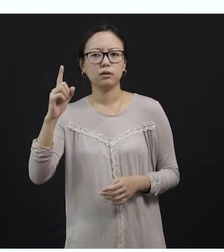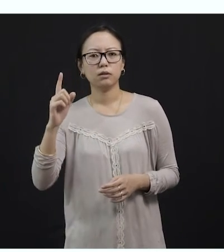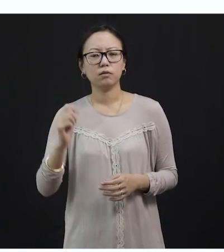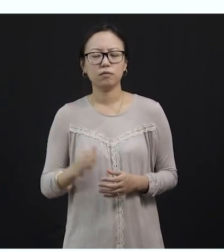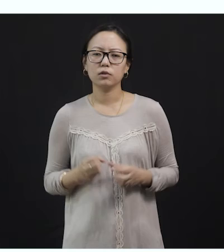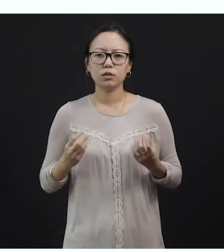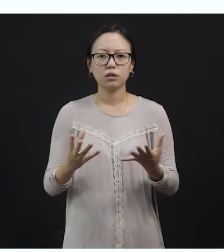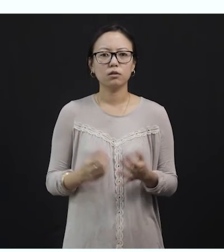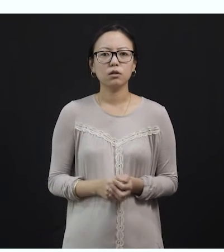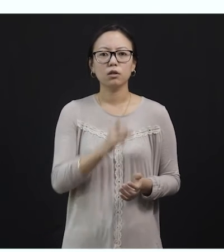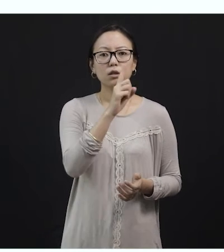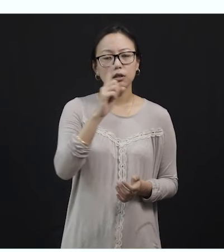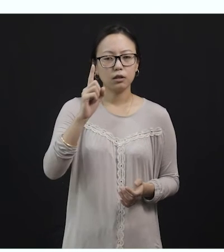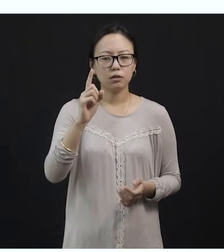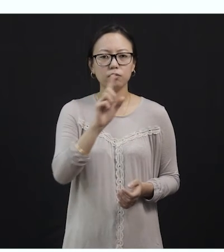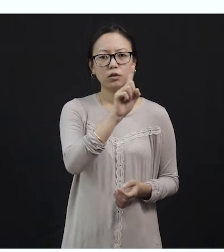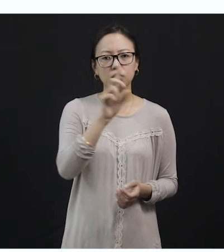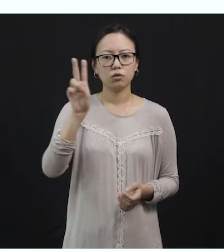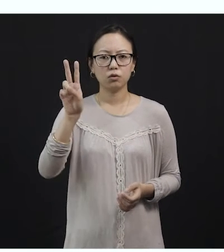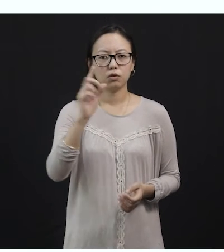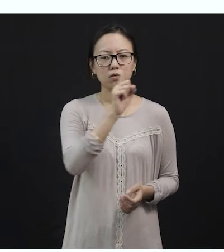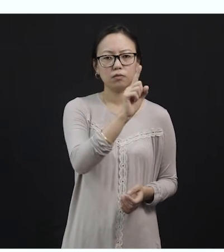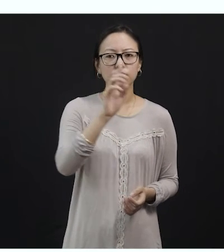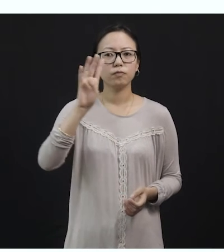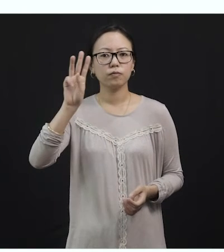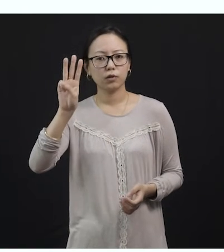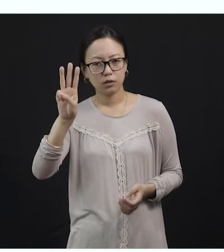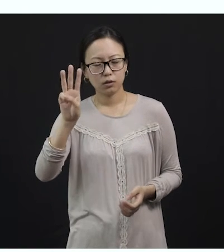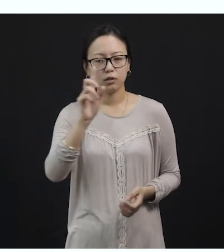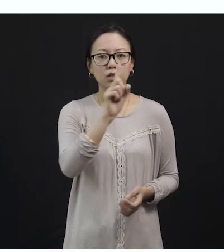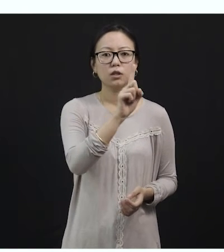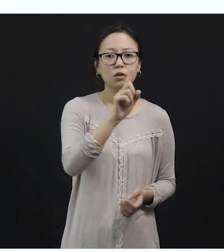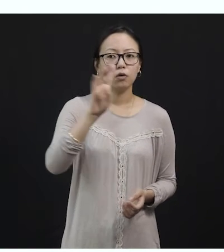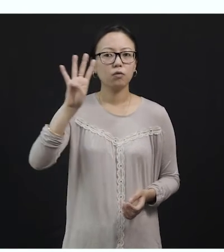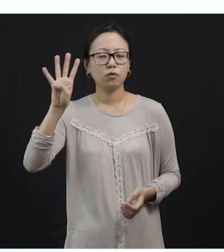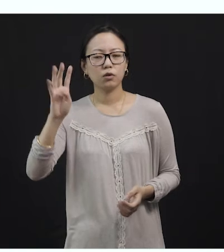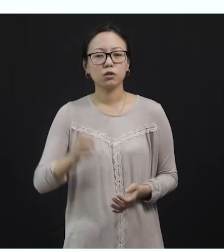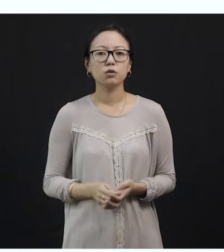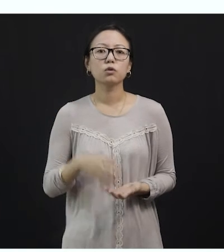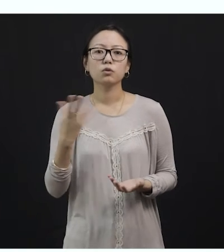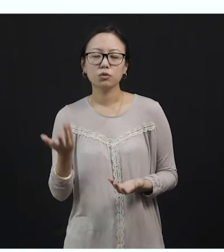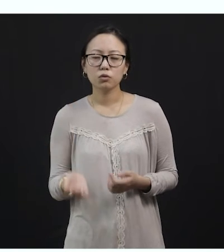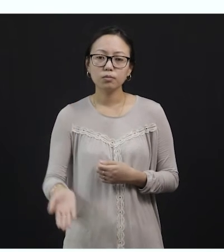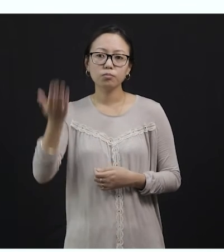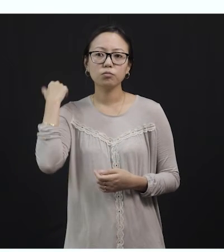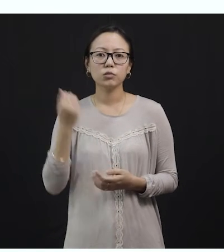12, 13, 14, all right? So just before you reached 14, you